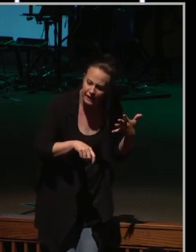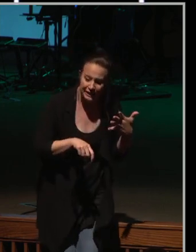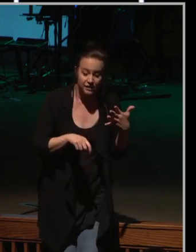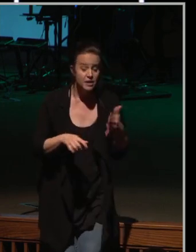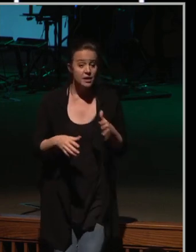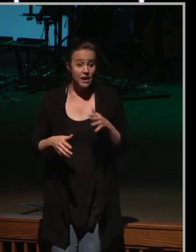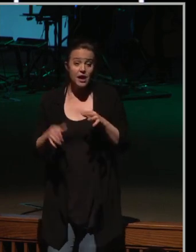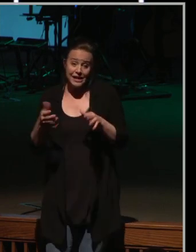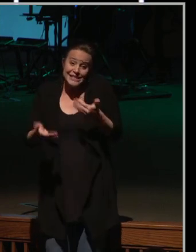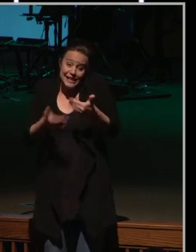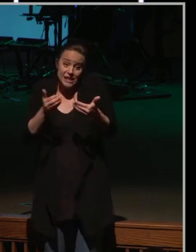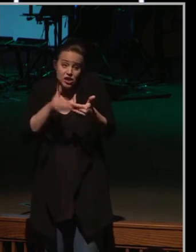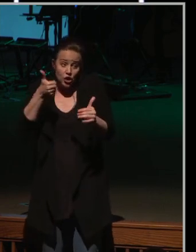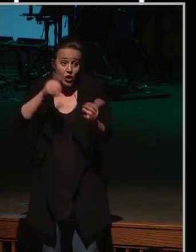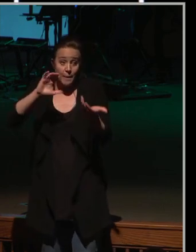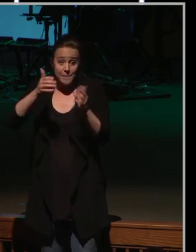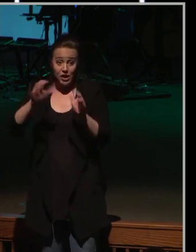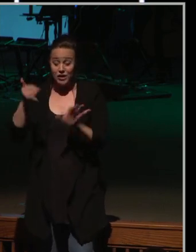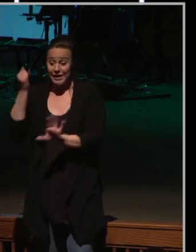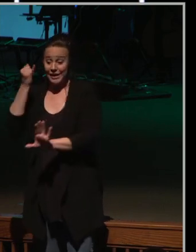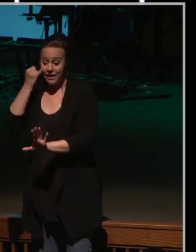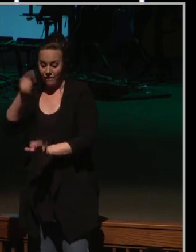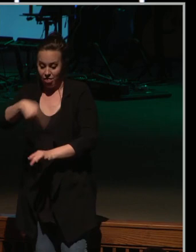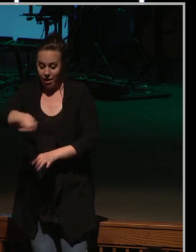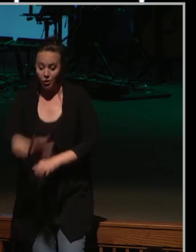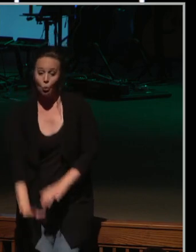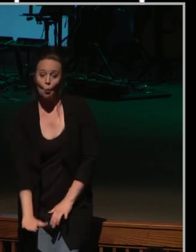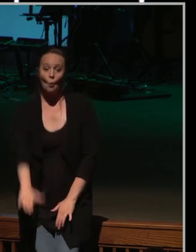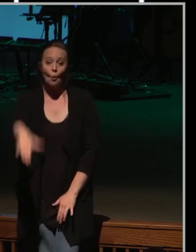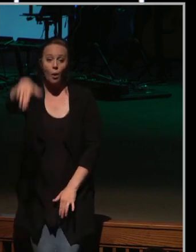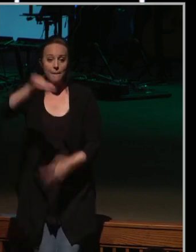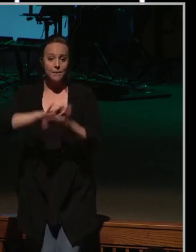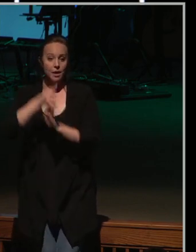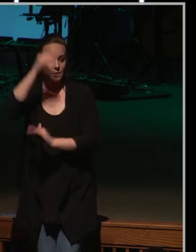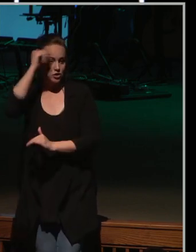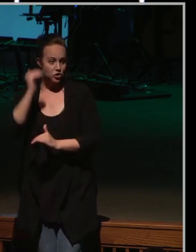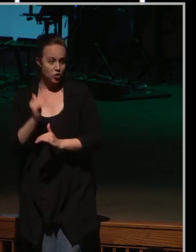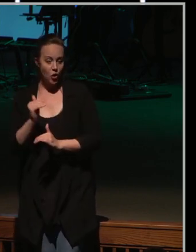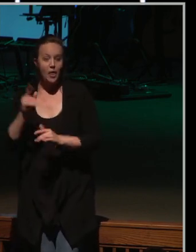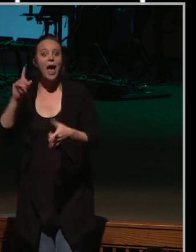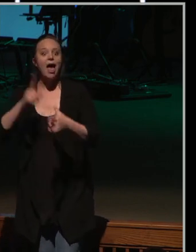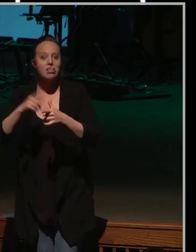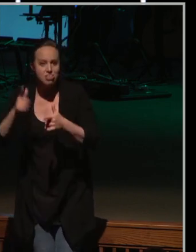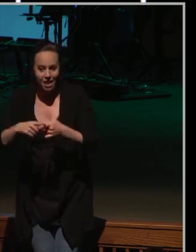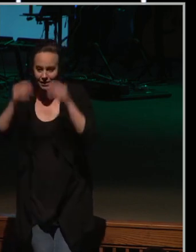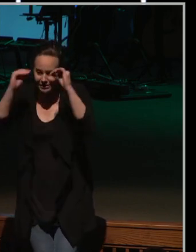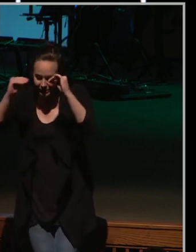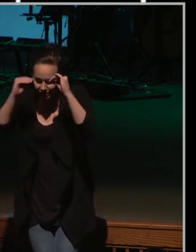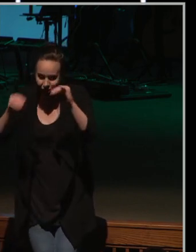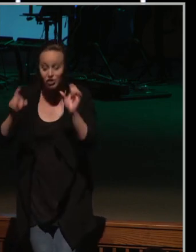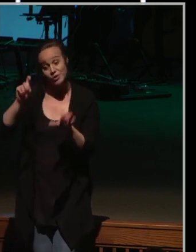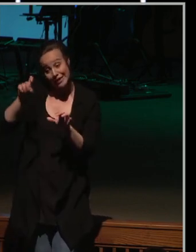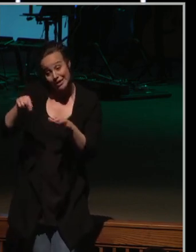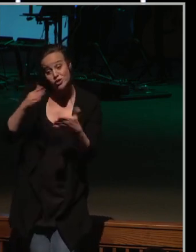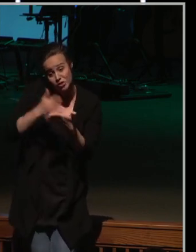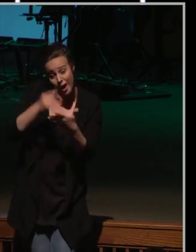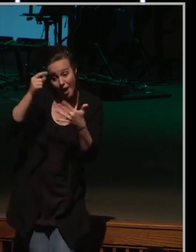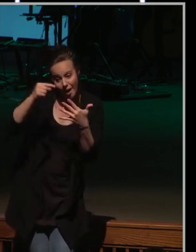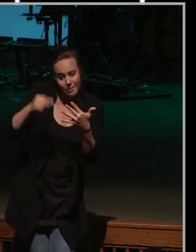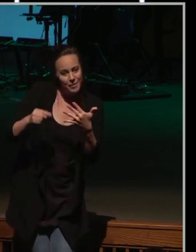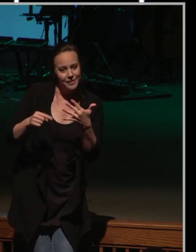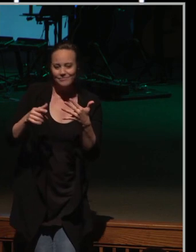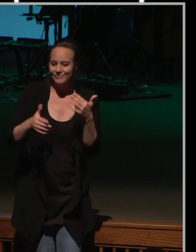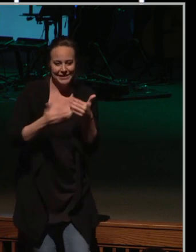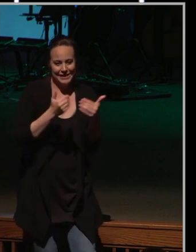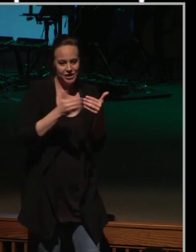Putting behaviors to death is strong language. And in verse 6, Paul tells us why he's using such strong language, why he takes these behaviors so